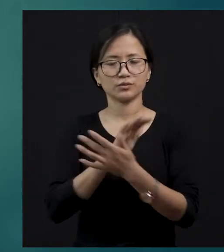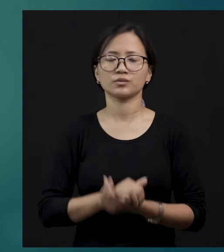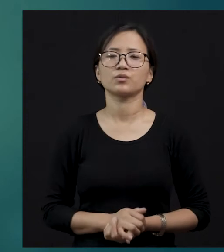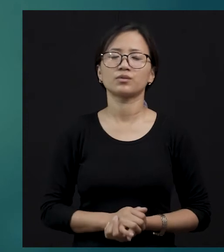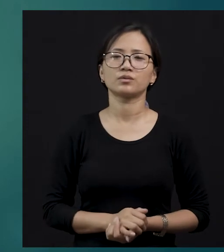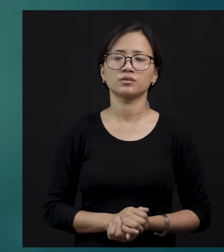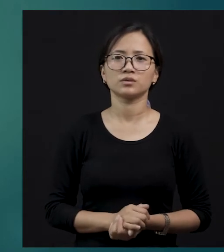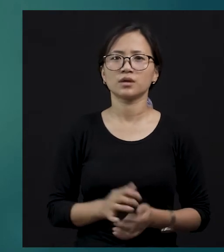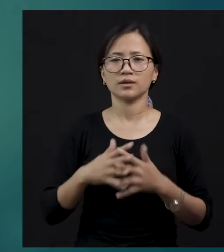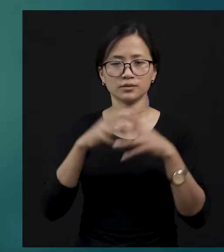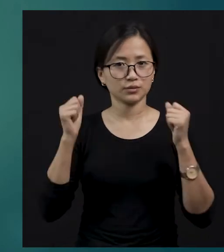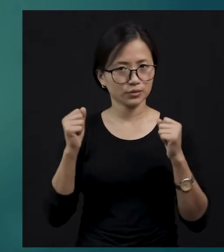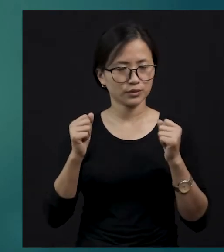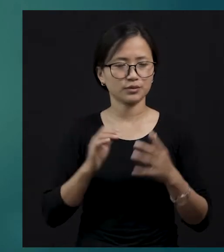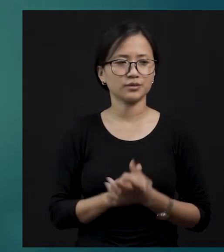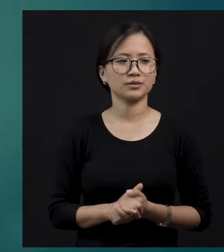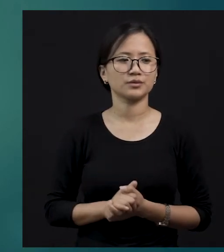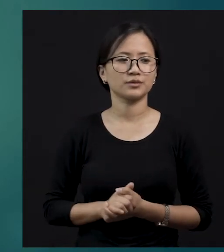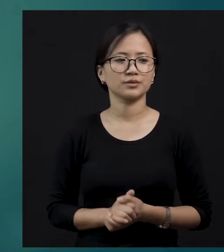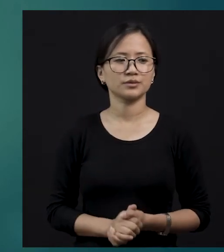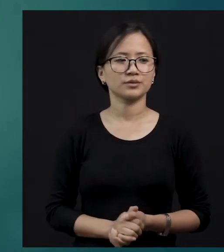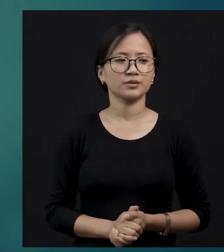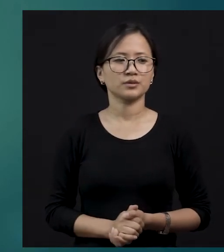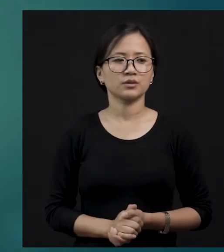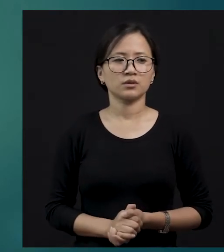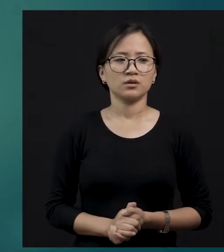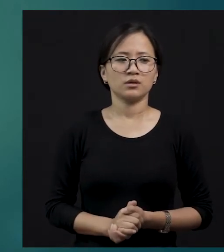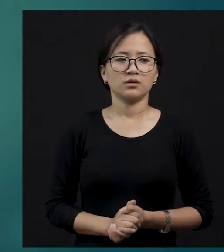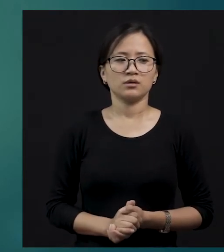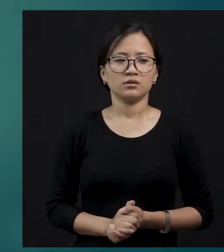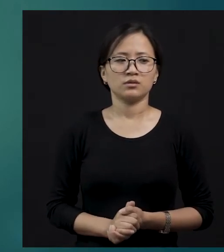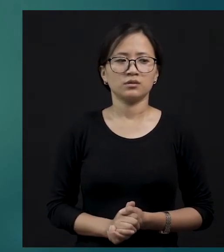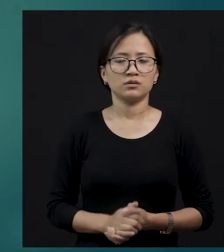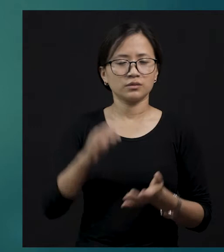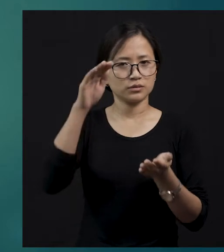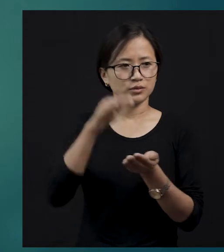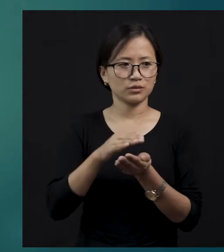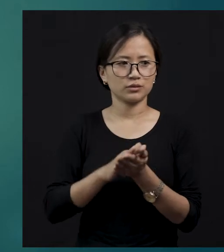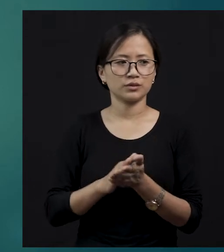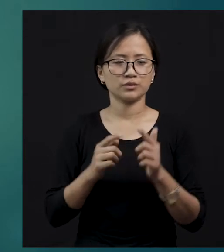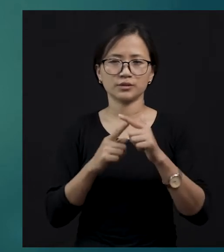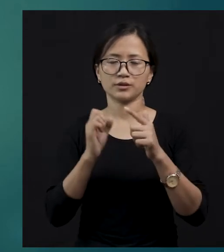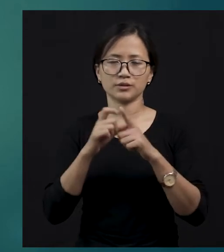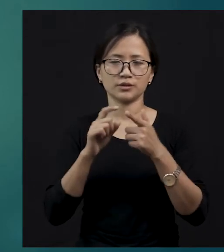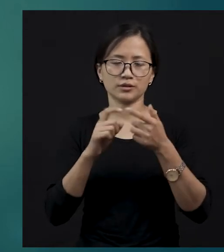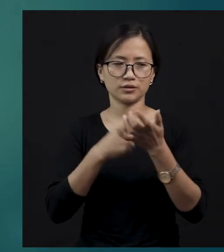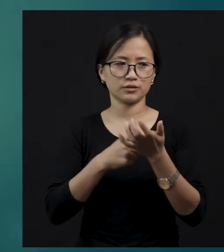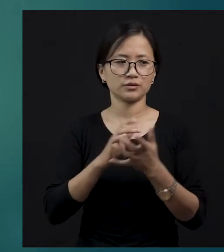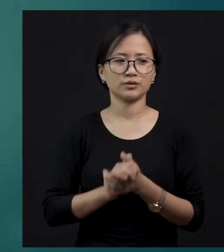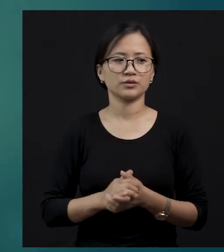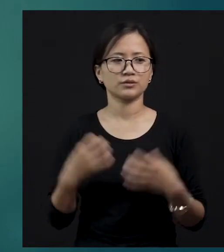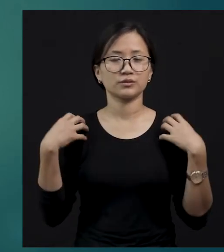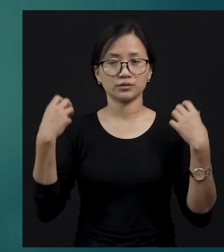know, they have the hairs which are long, and in the winter they get shorter and tighter coat in the summer. Okay, in